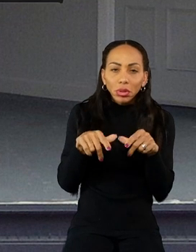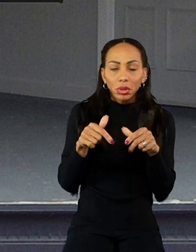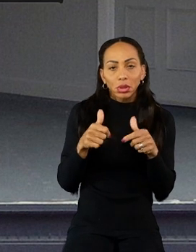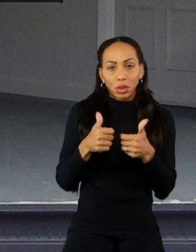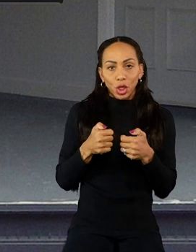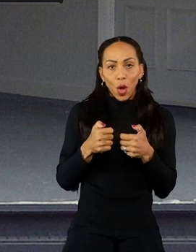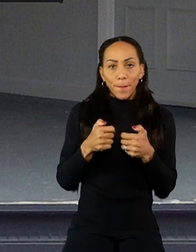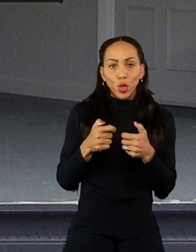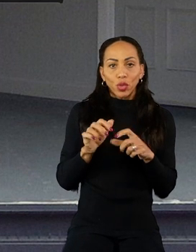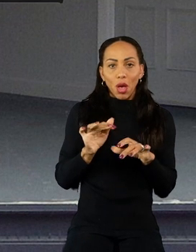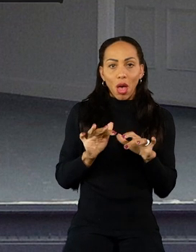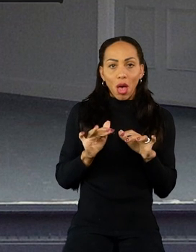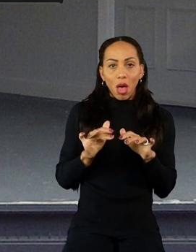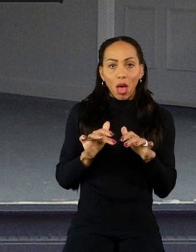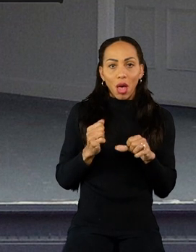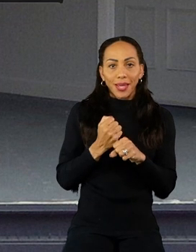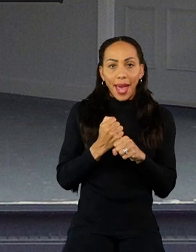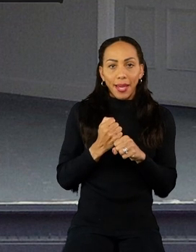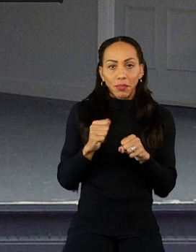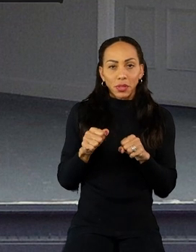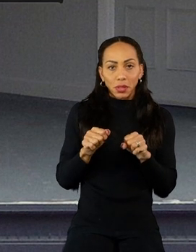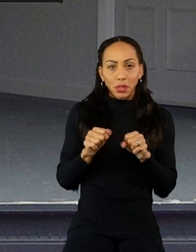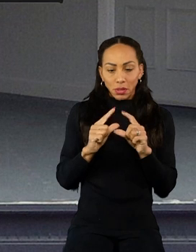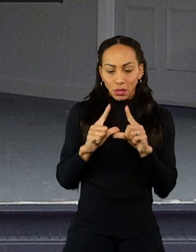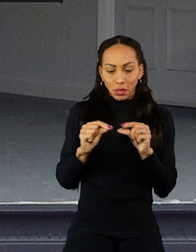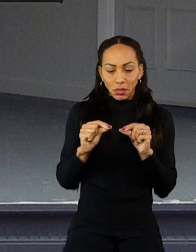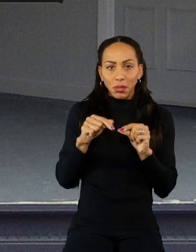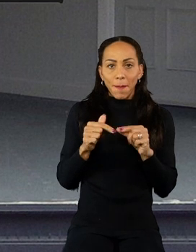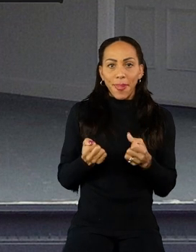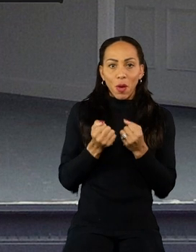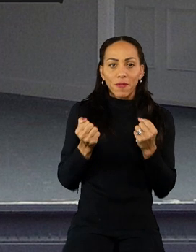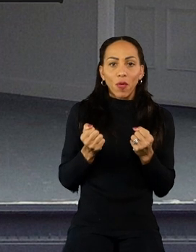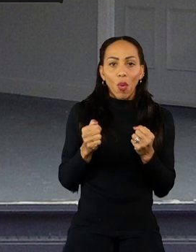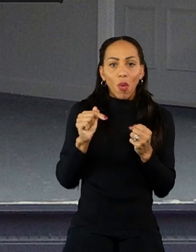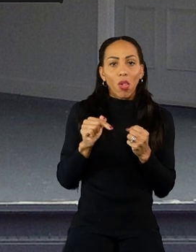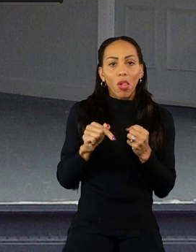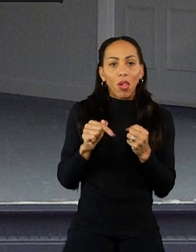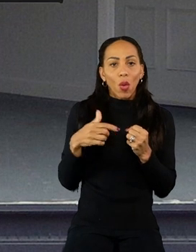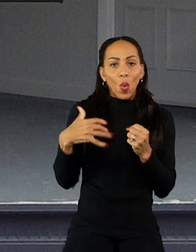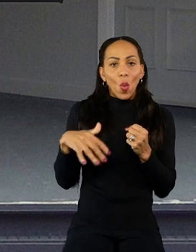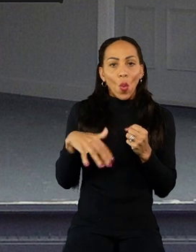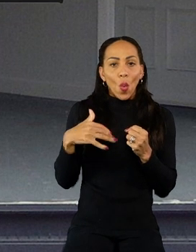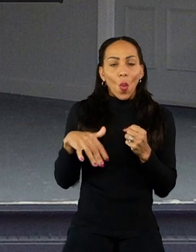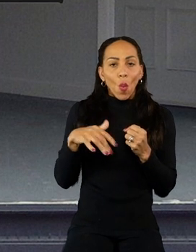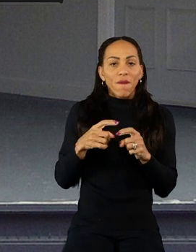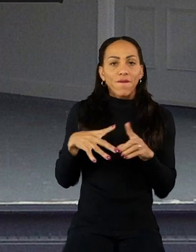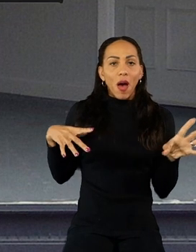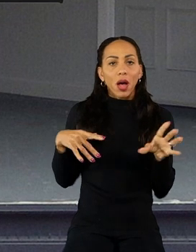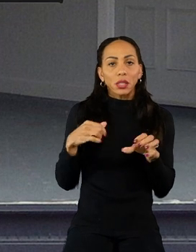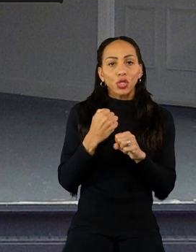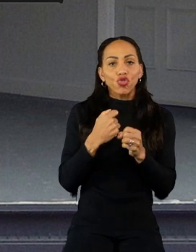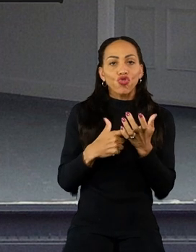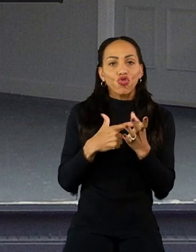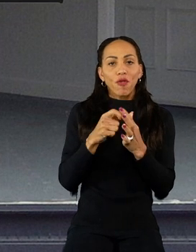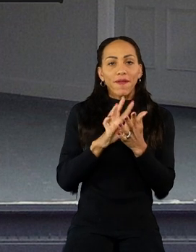computer. Any kind of computer games laptop has a kind of, like, new ones have these kind of NVIDIA